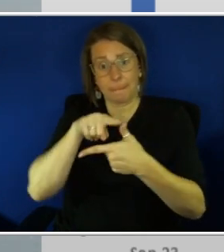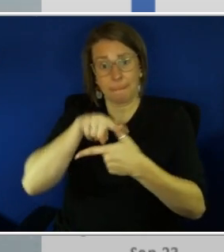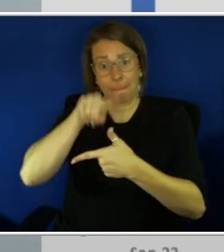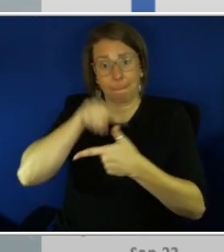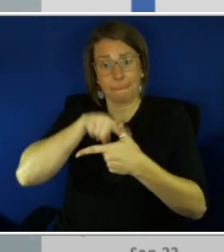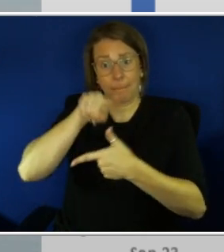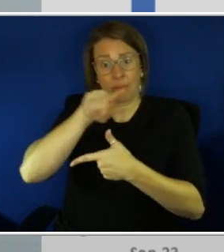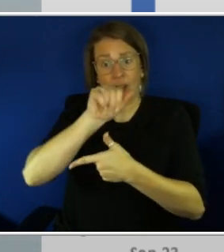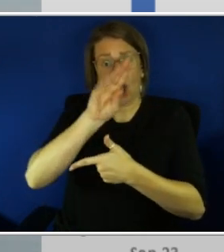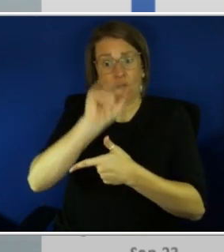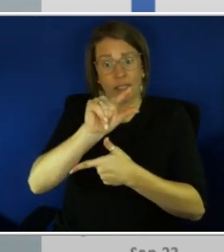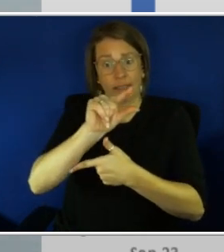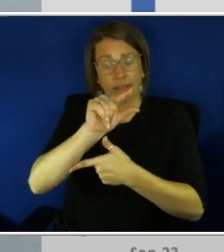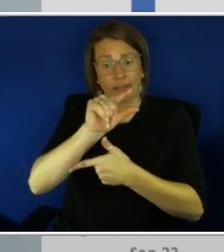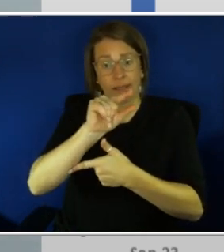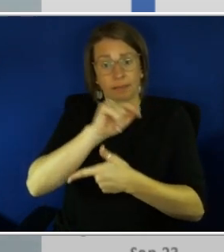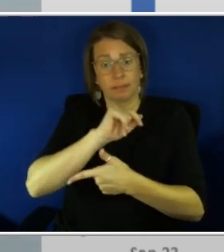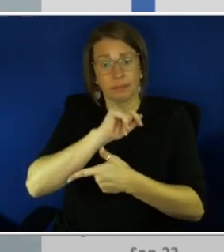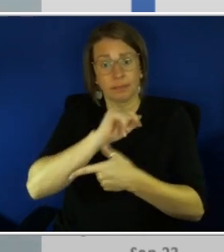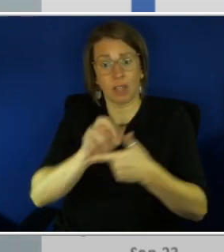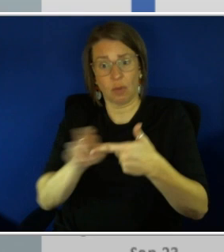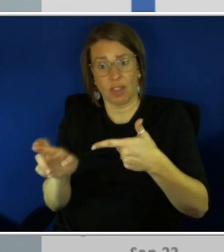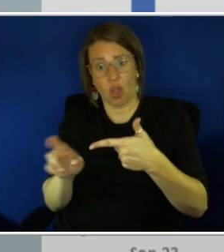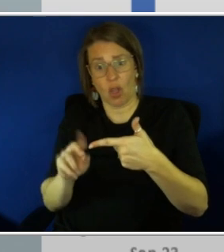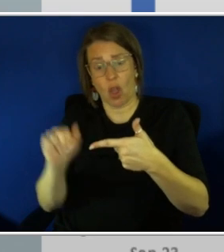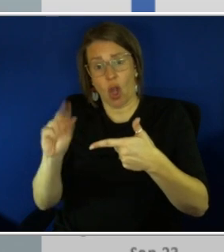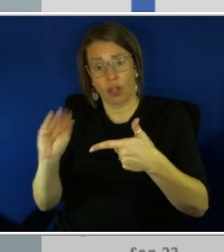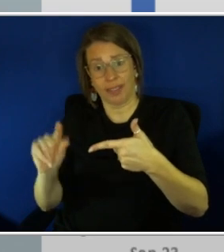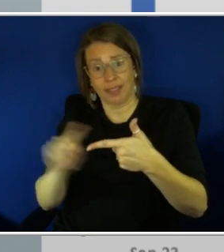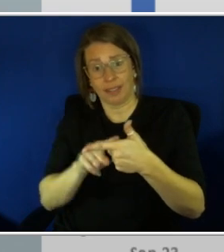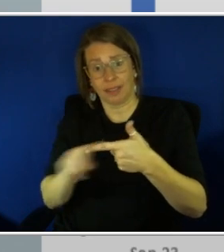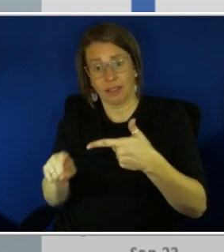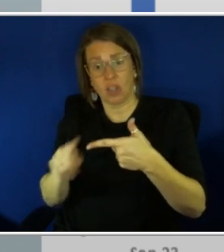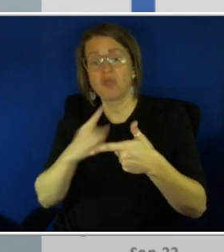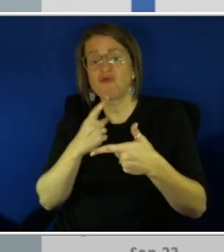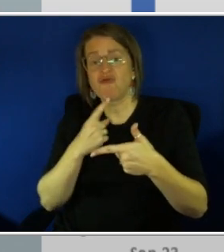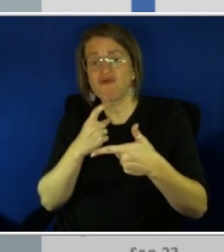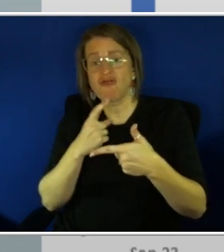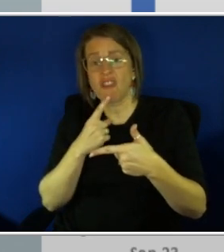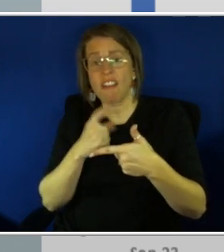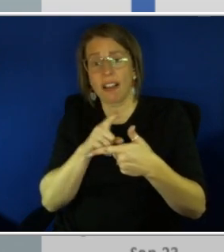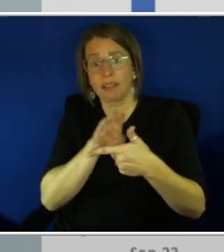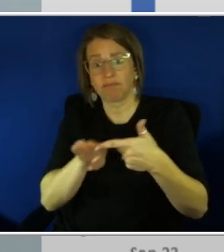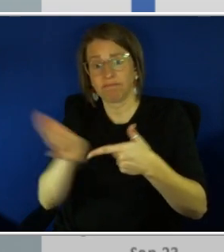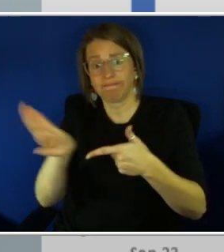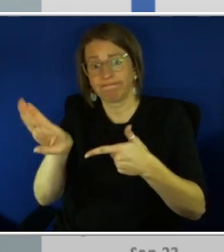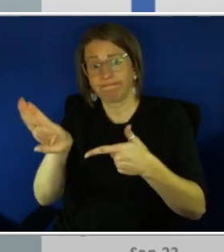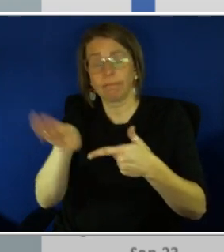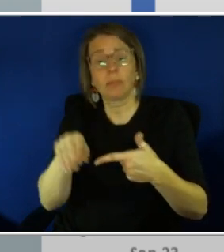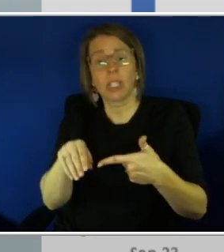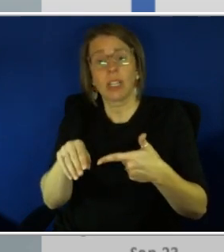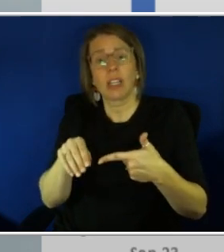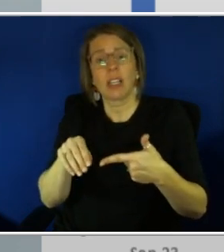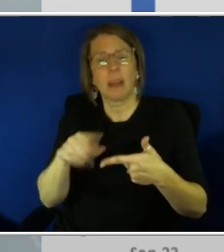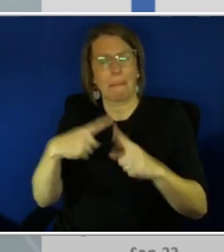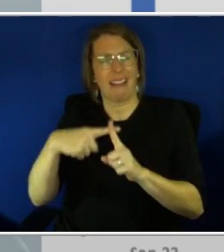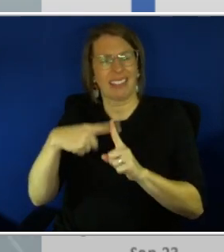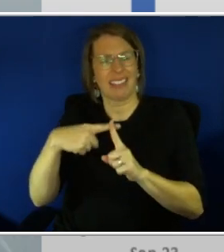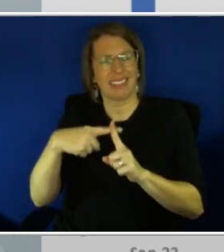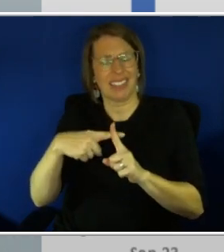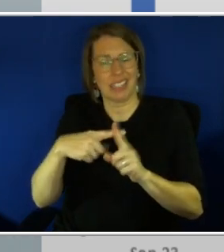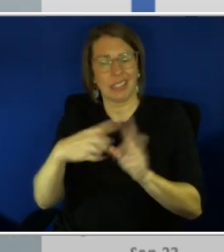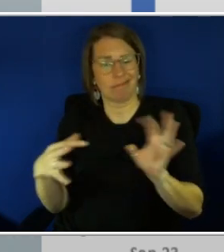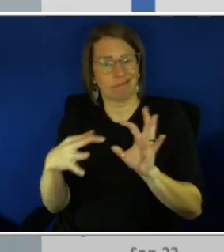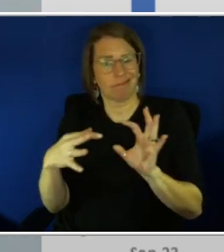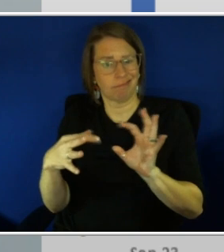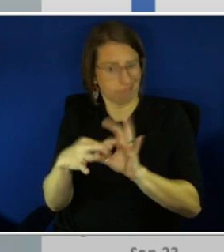August. You can see the red line through there. The red line is our positivity rate, and that rate is really on par with what we saw